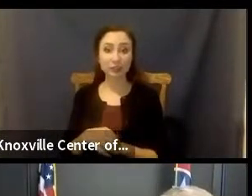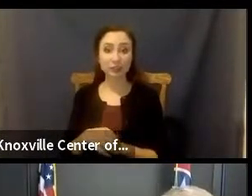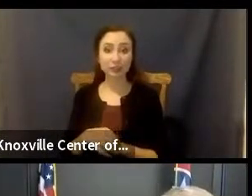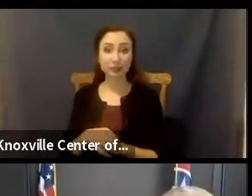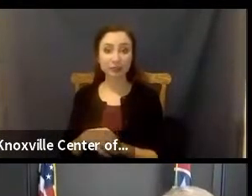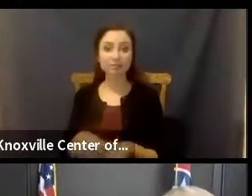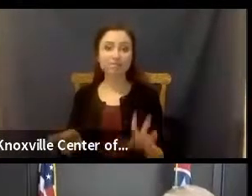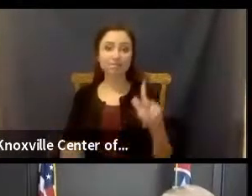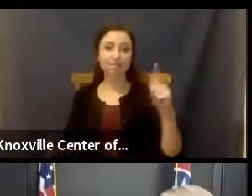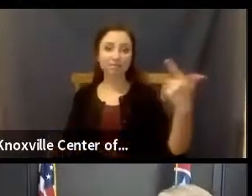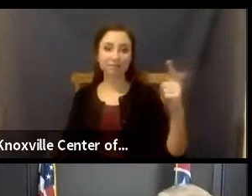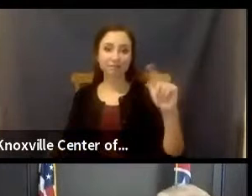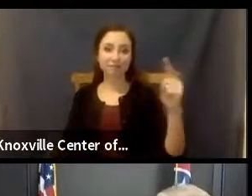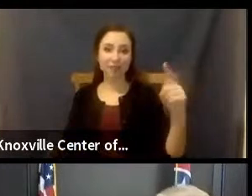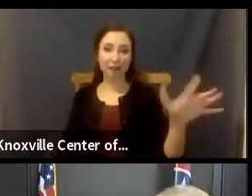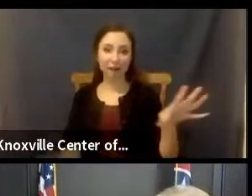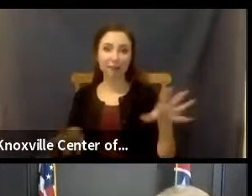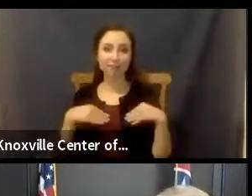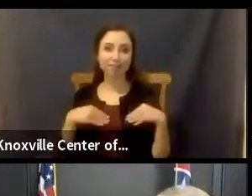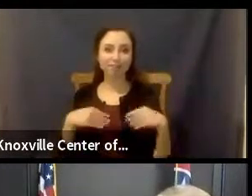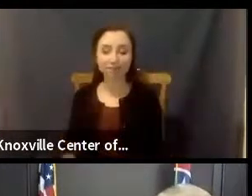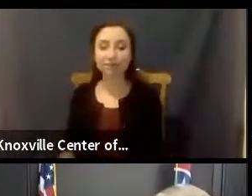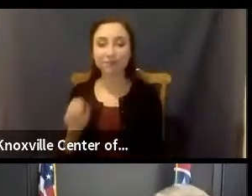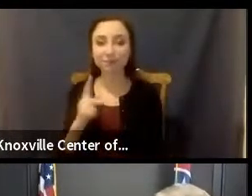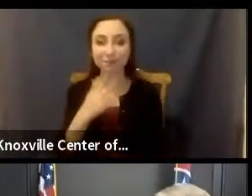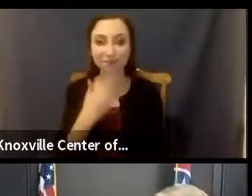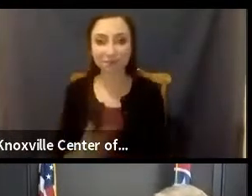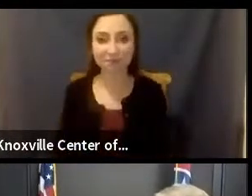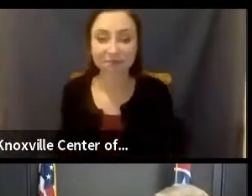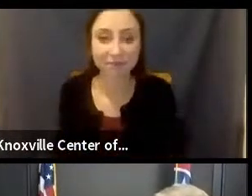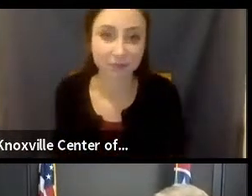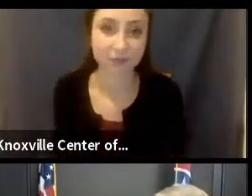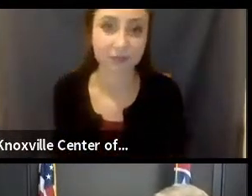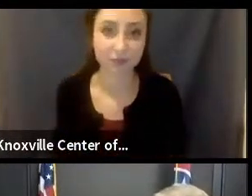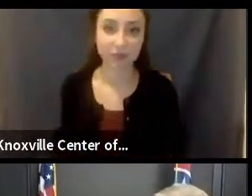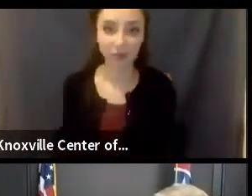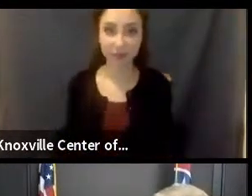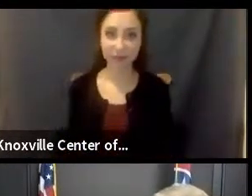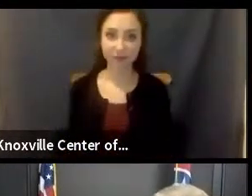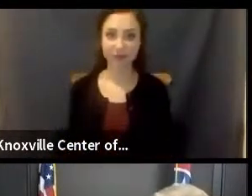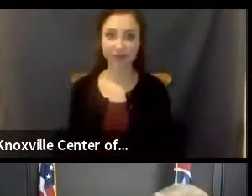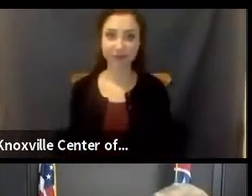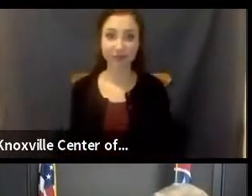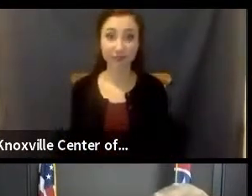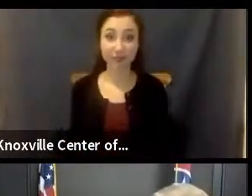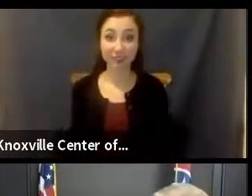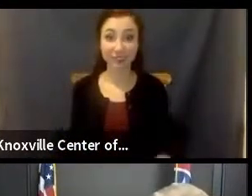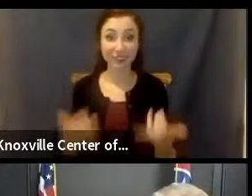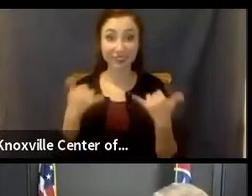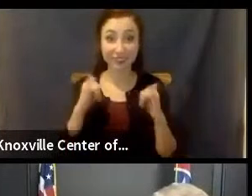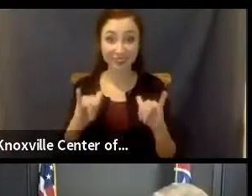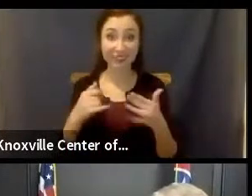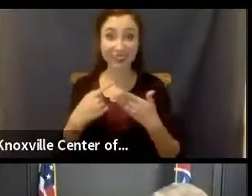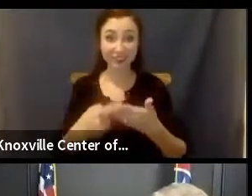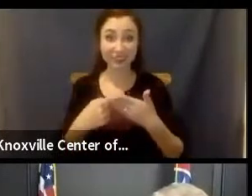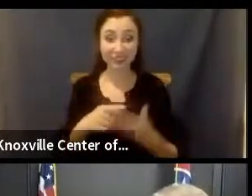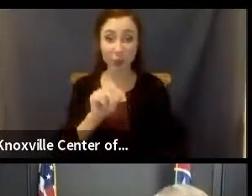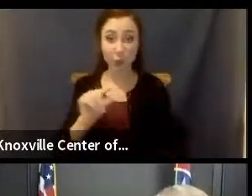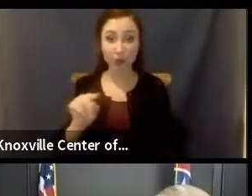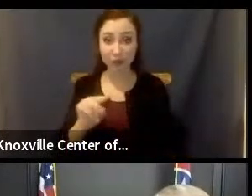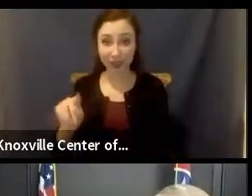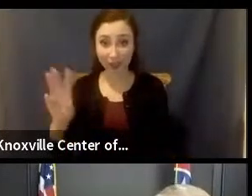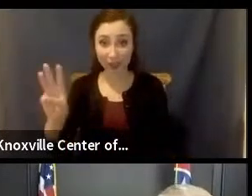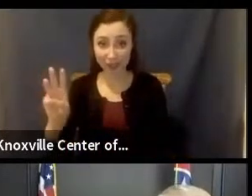I second it. I second it. Okay, thank you. Thank you. So we are still discussing